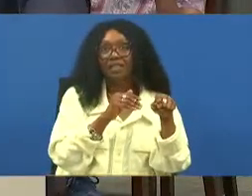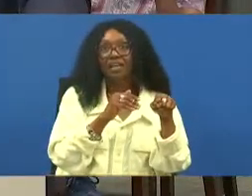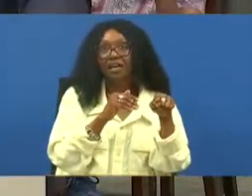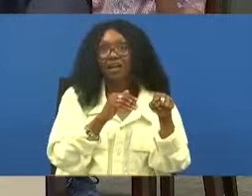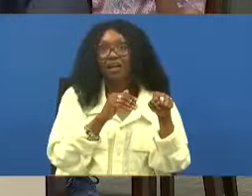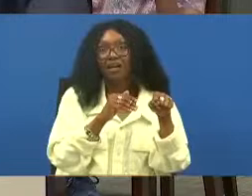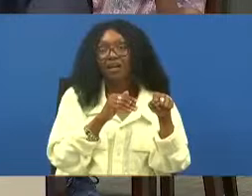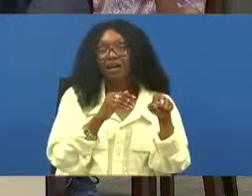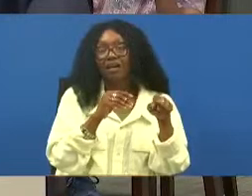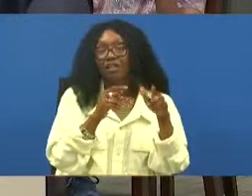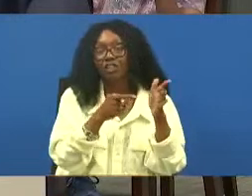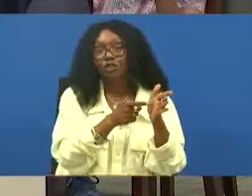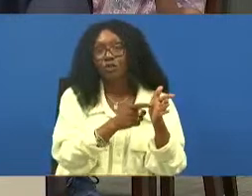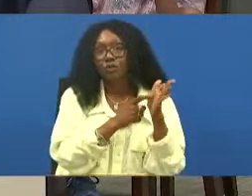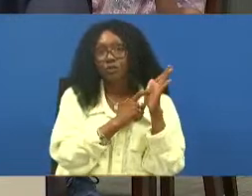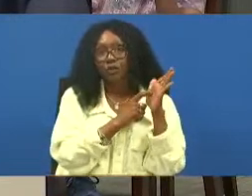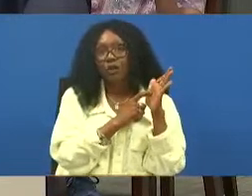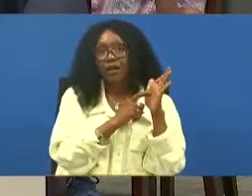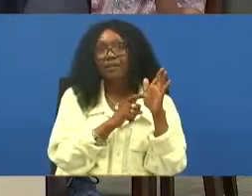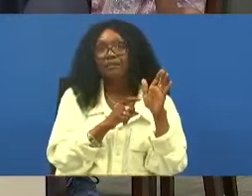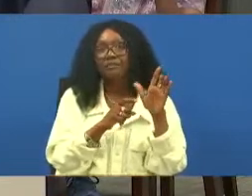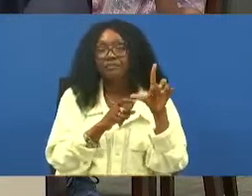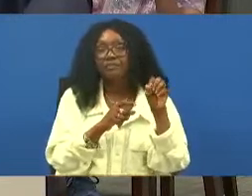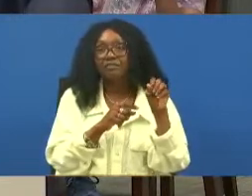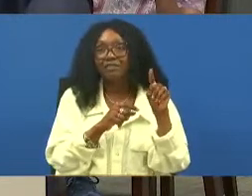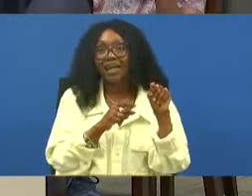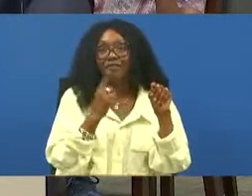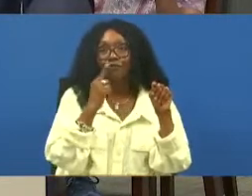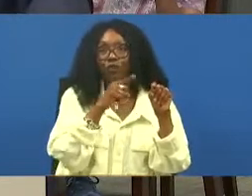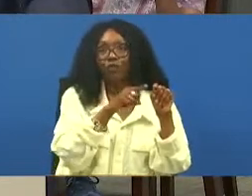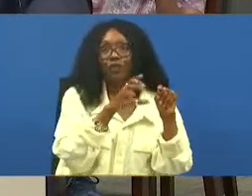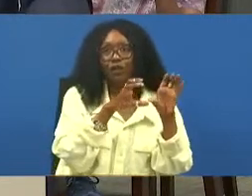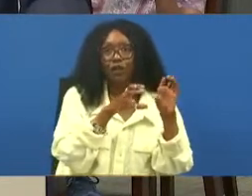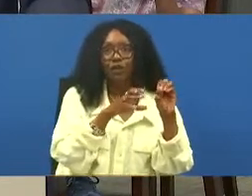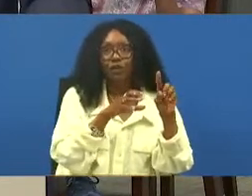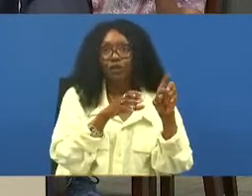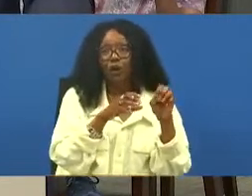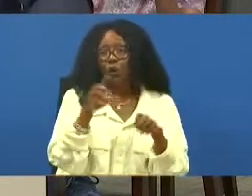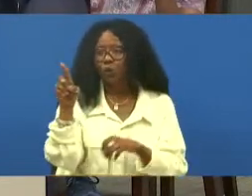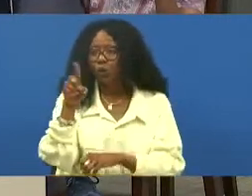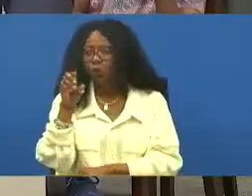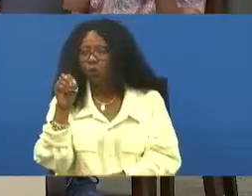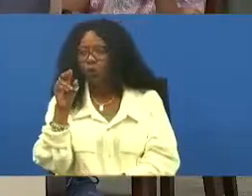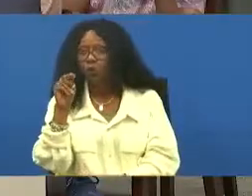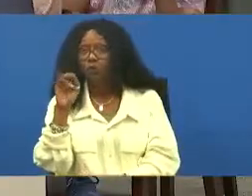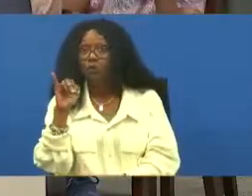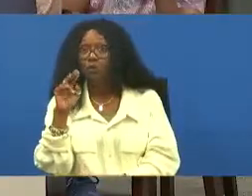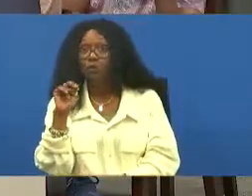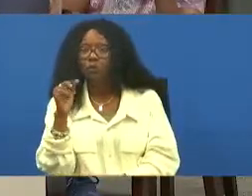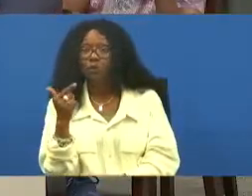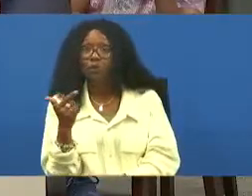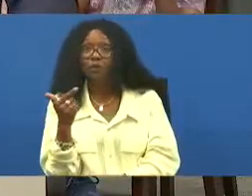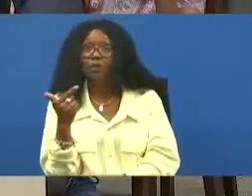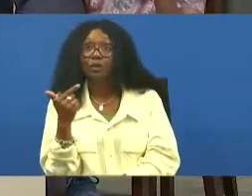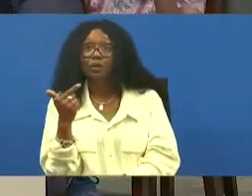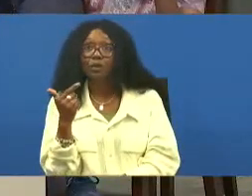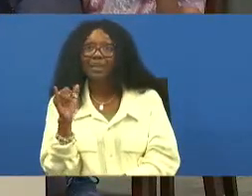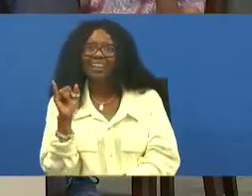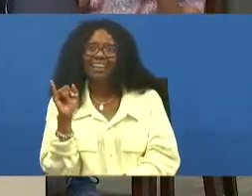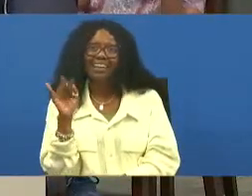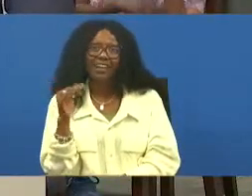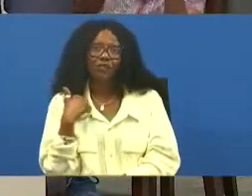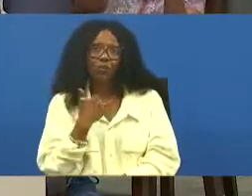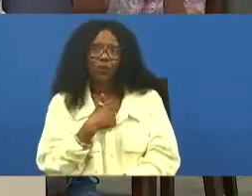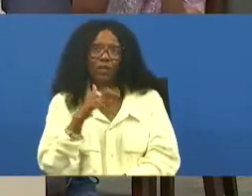lots is what's required by the Unified Development Code. The zoning, and that's the matter this evening, is whether or not to rezone the